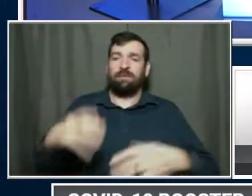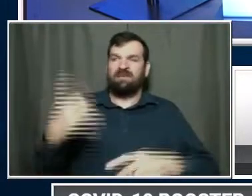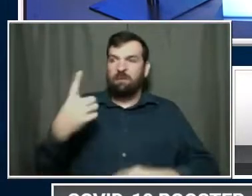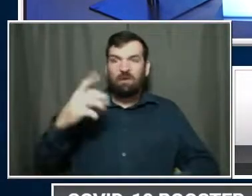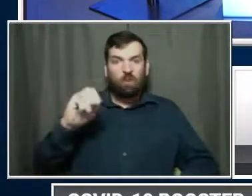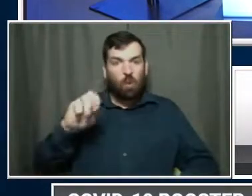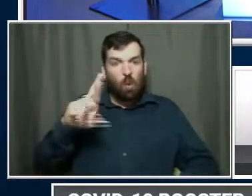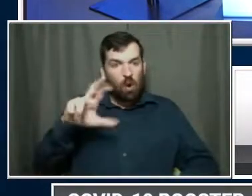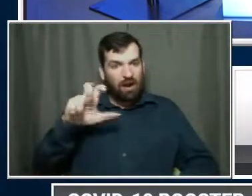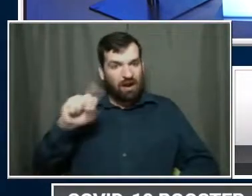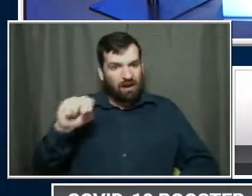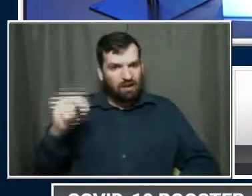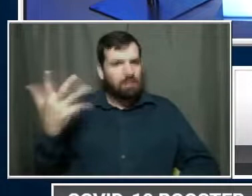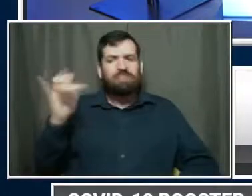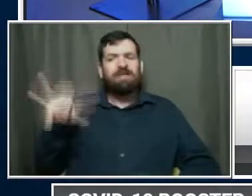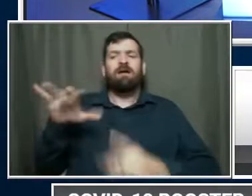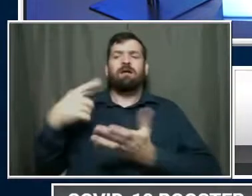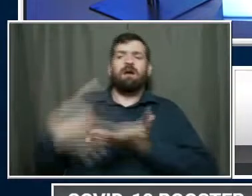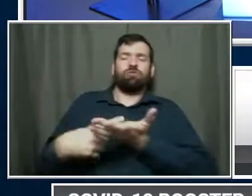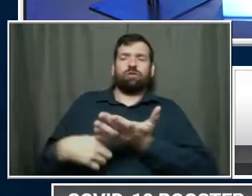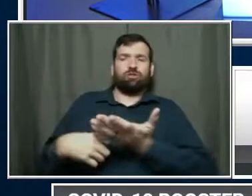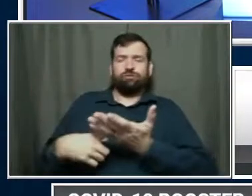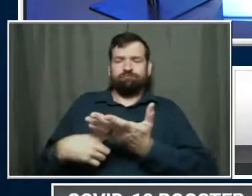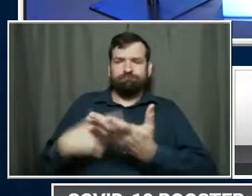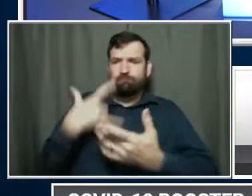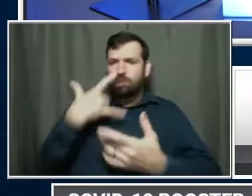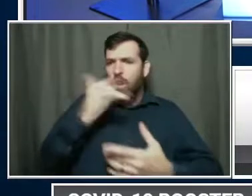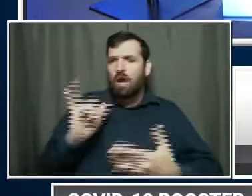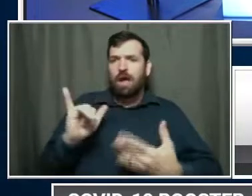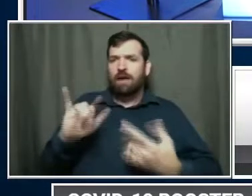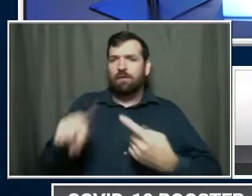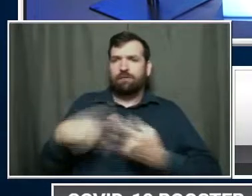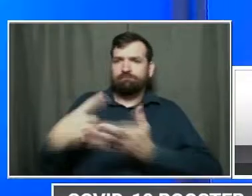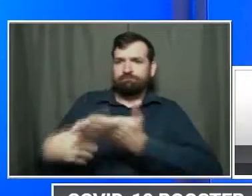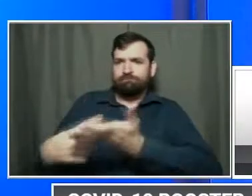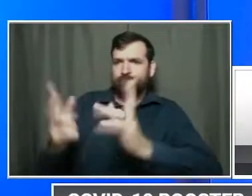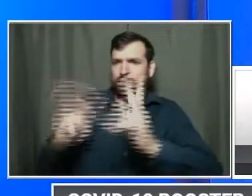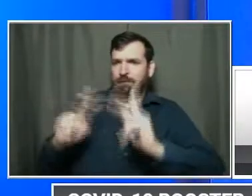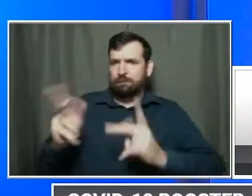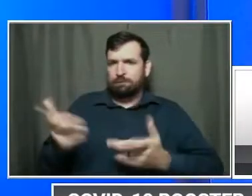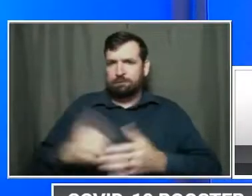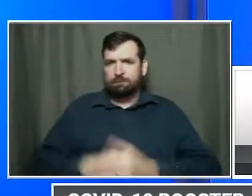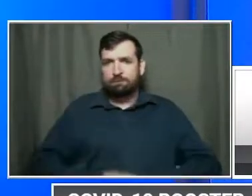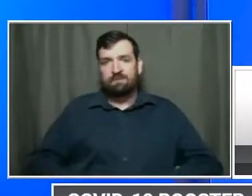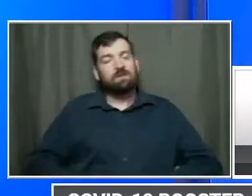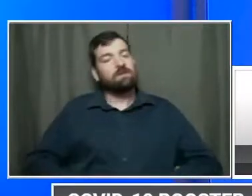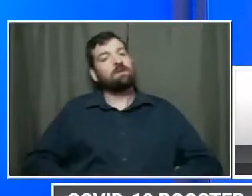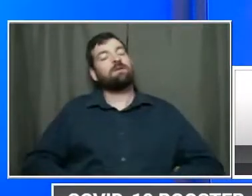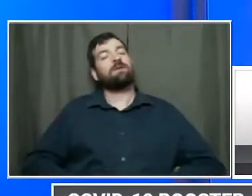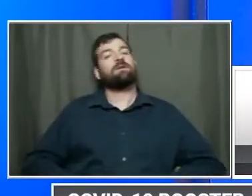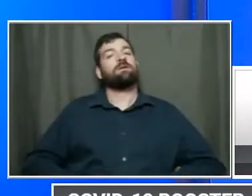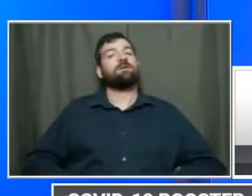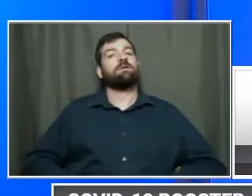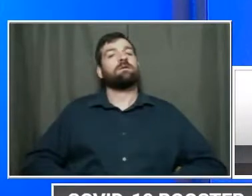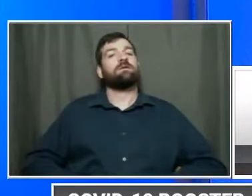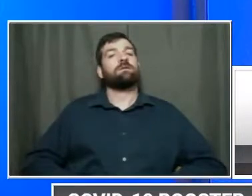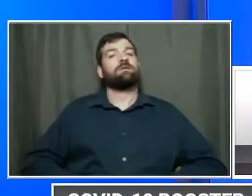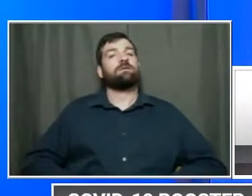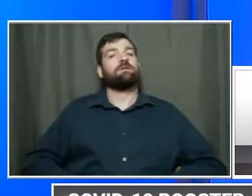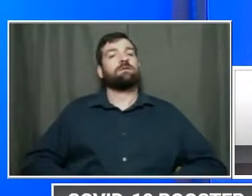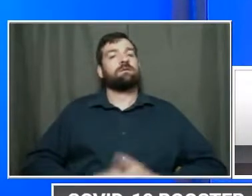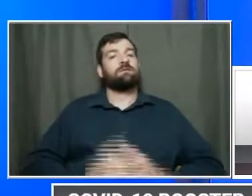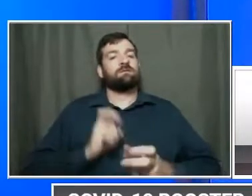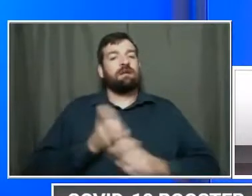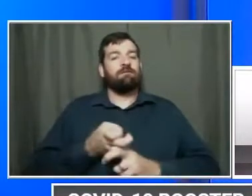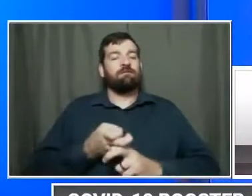are those conversations like when you talk to people about that? It's hard to, people have